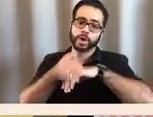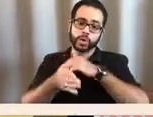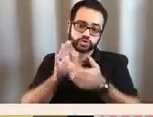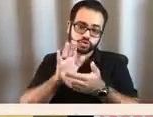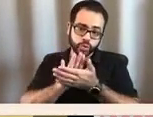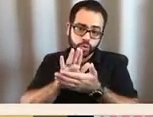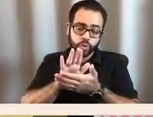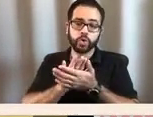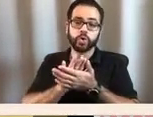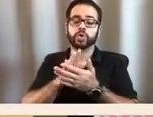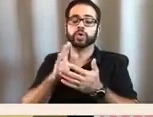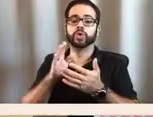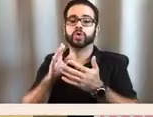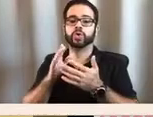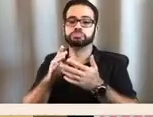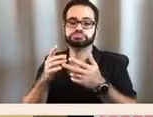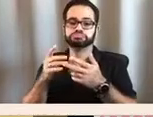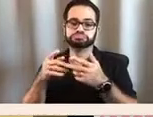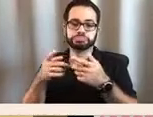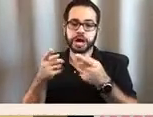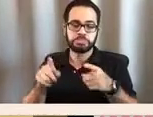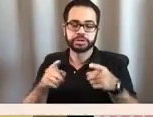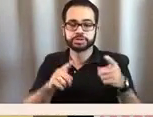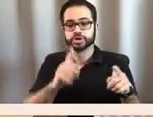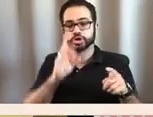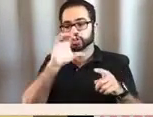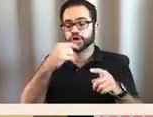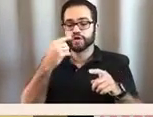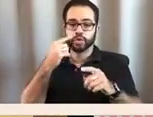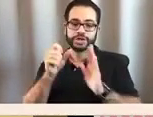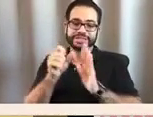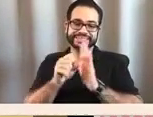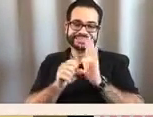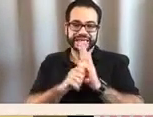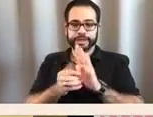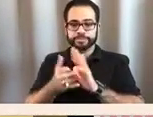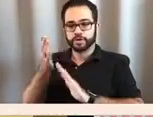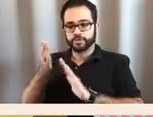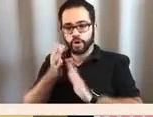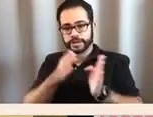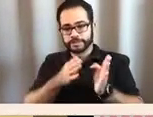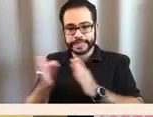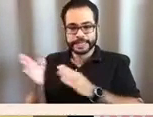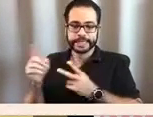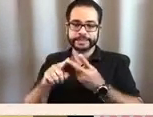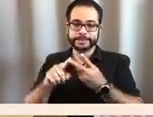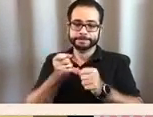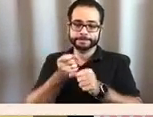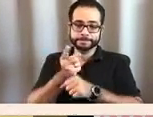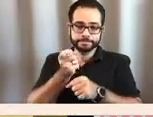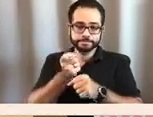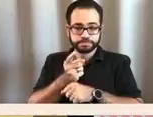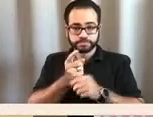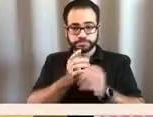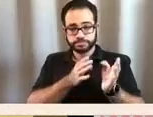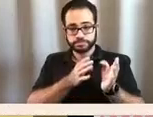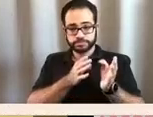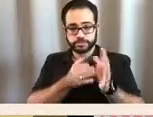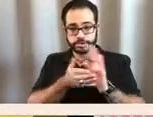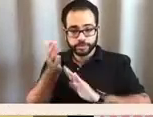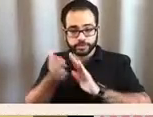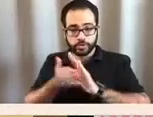looking at the state performance plans and the annual performance reports. When we start thinking